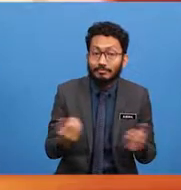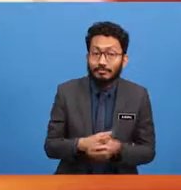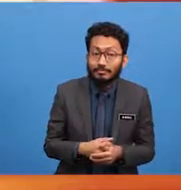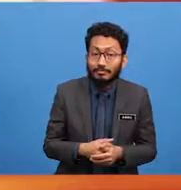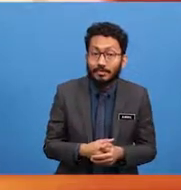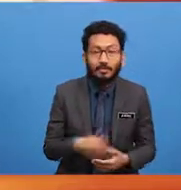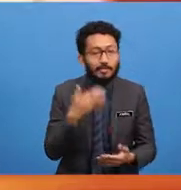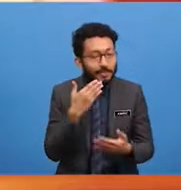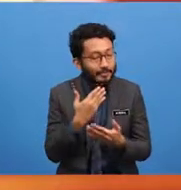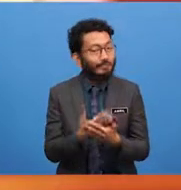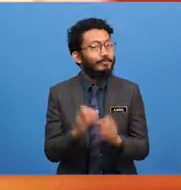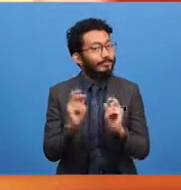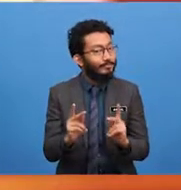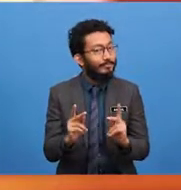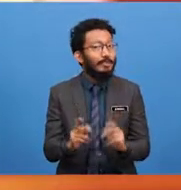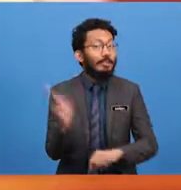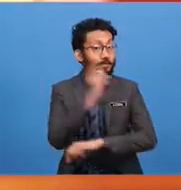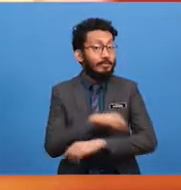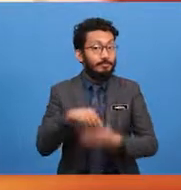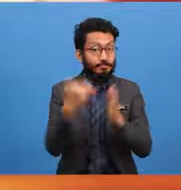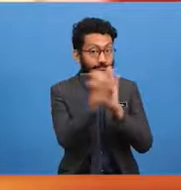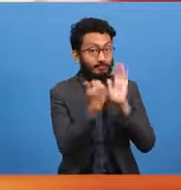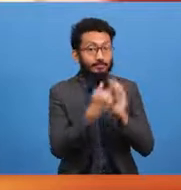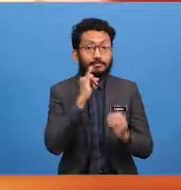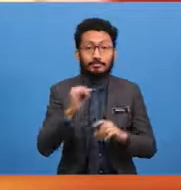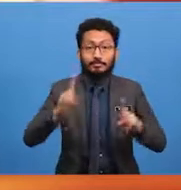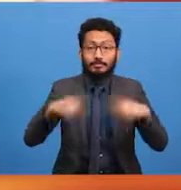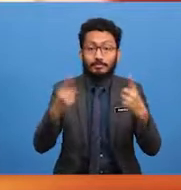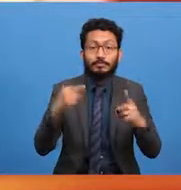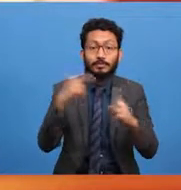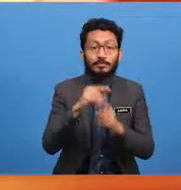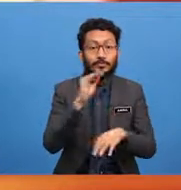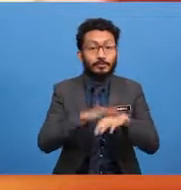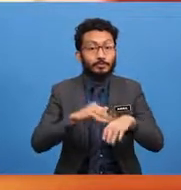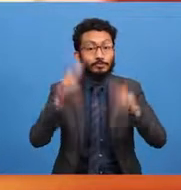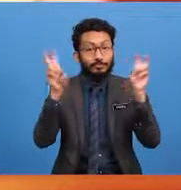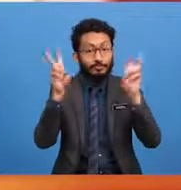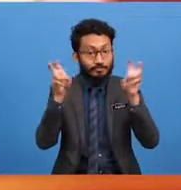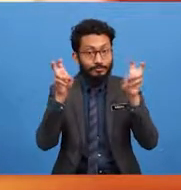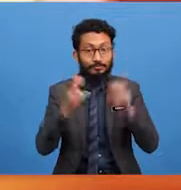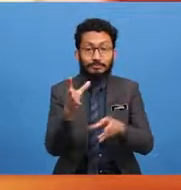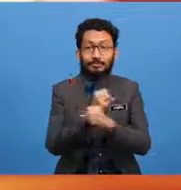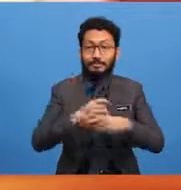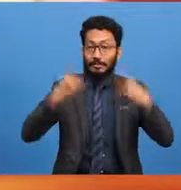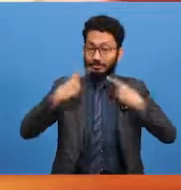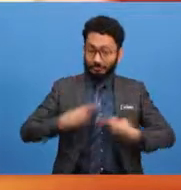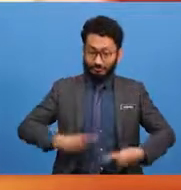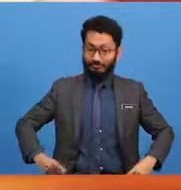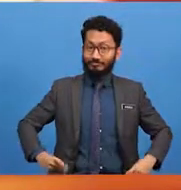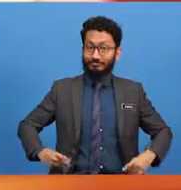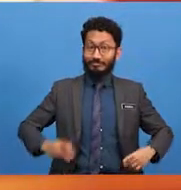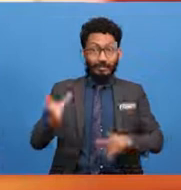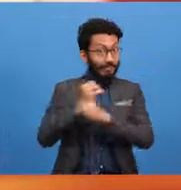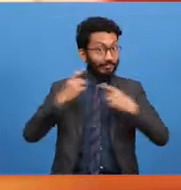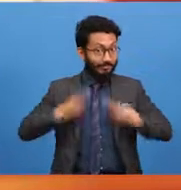Well, today's lesson is going to be on topic Get Dressed. In